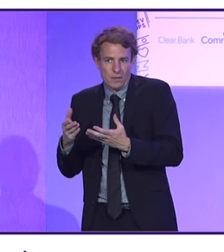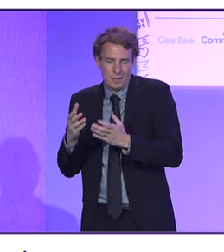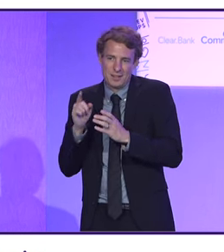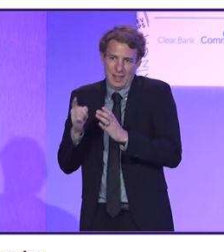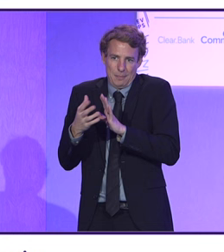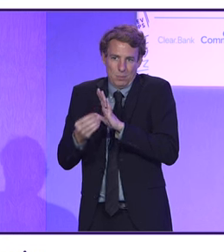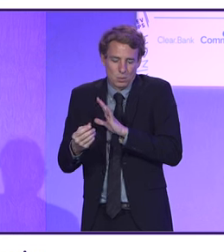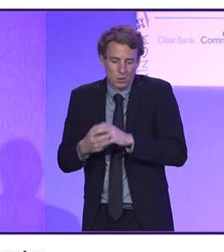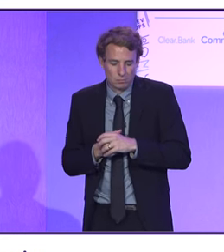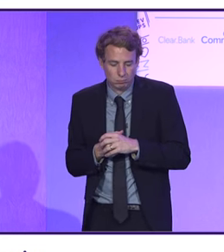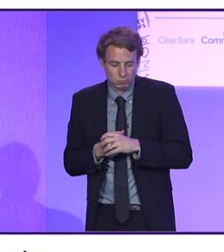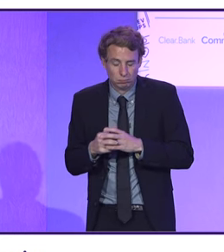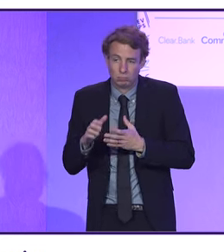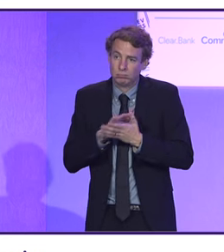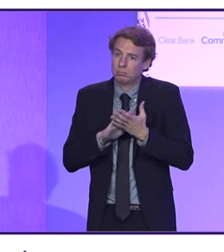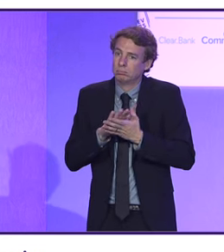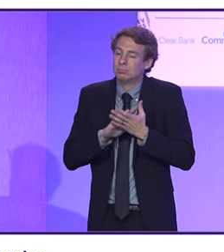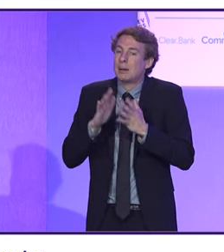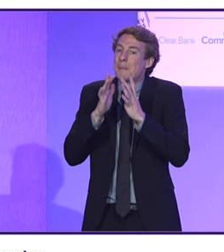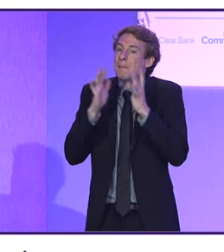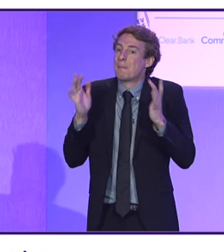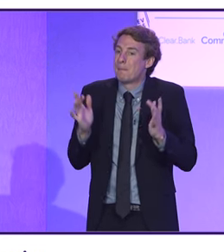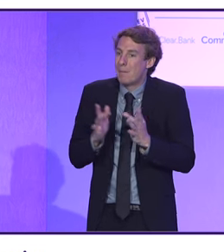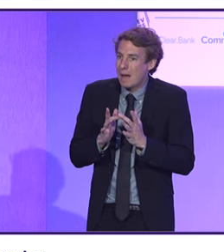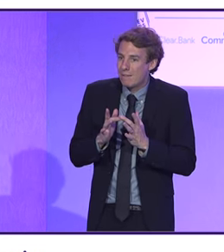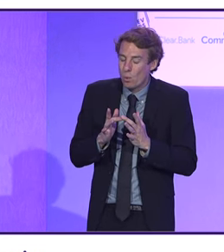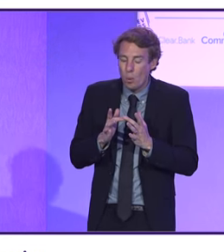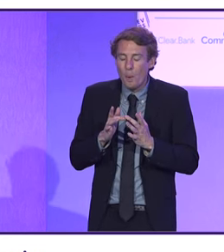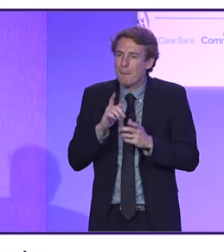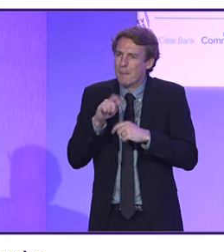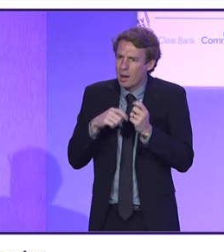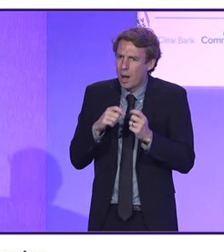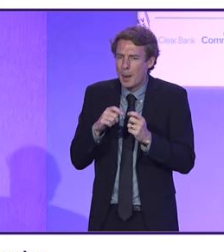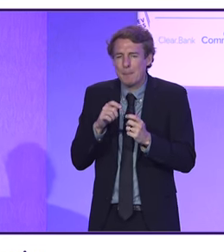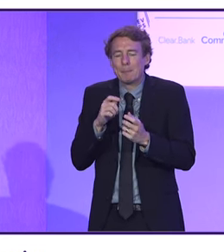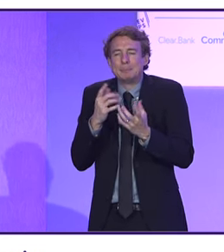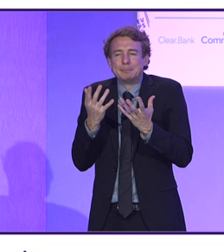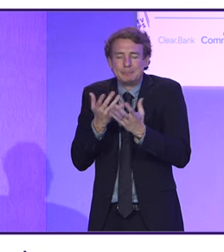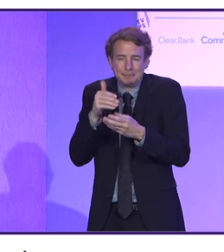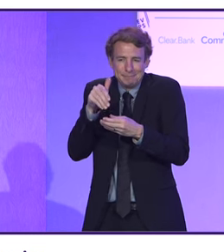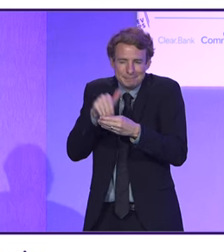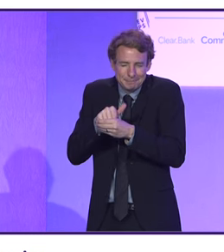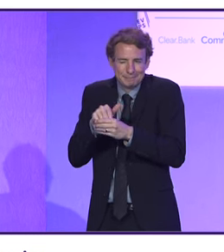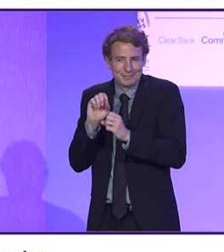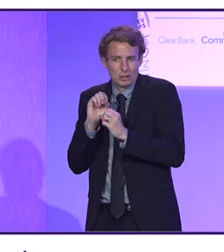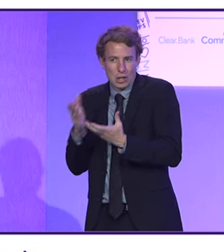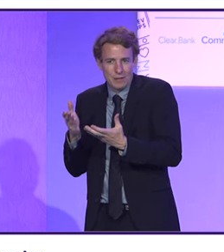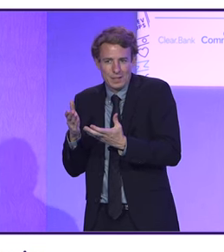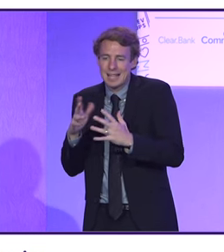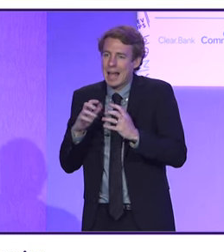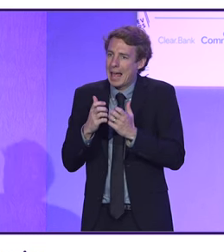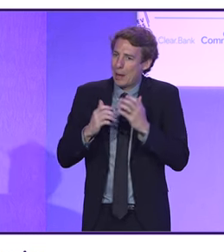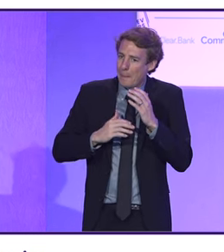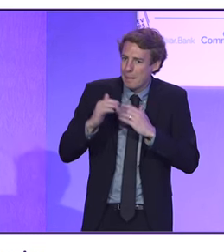way, platforms are something as a service, built through the collaboration with your teams and